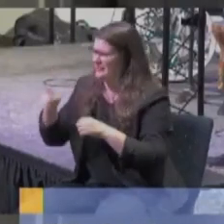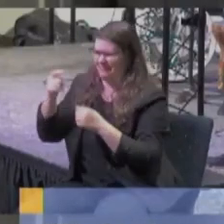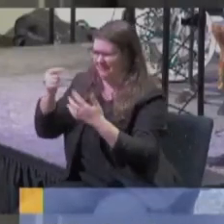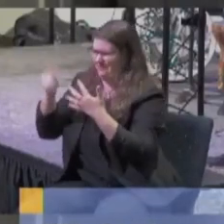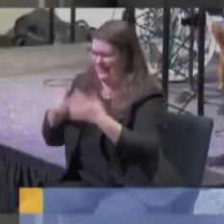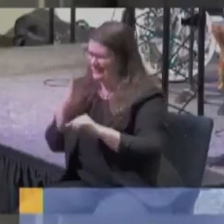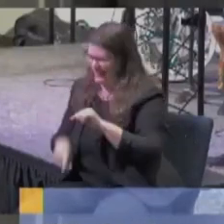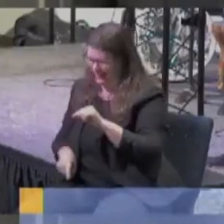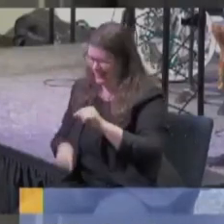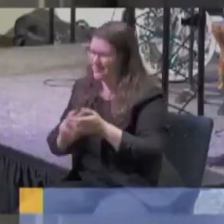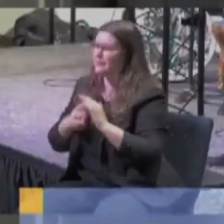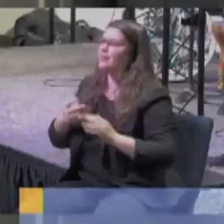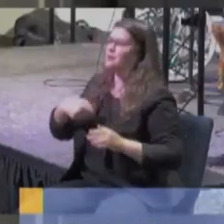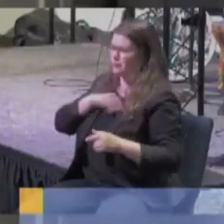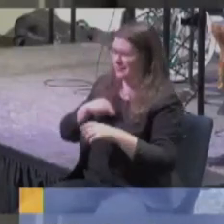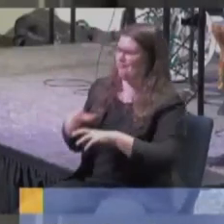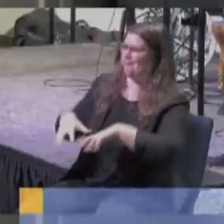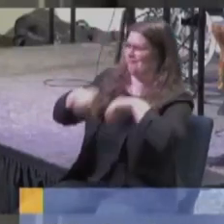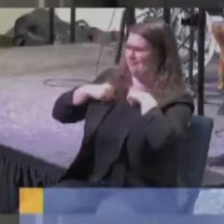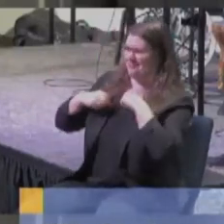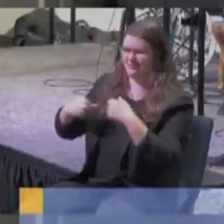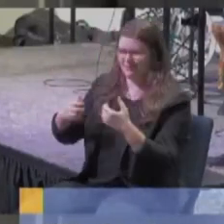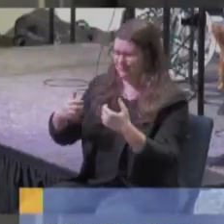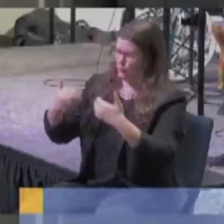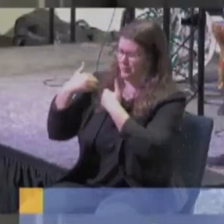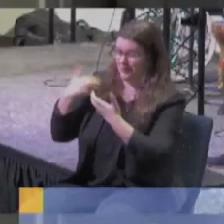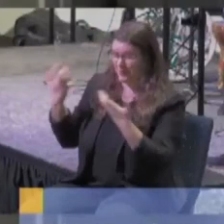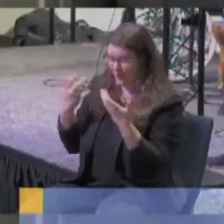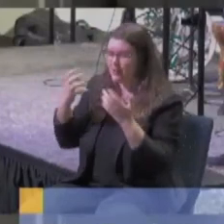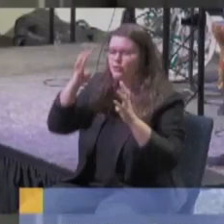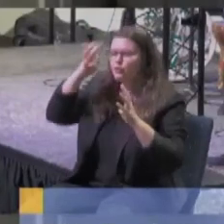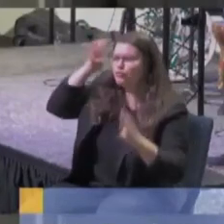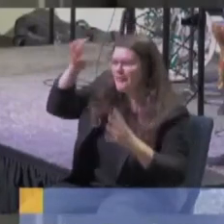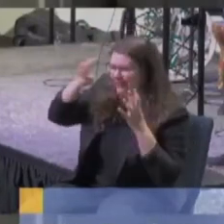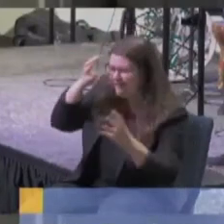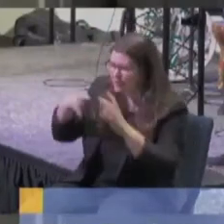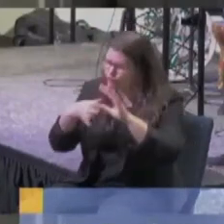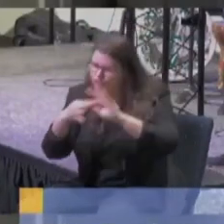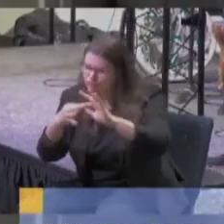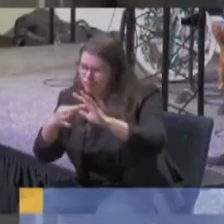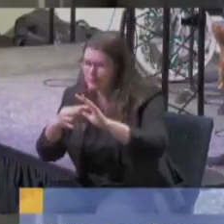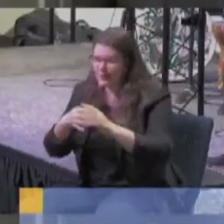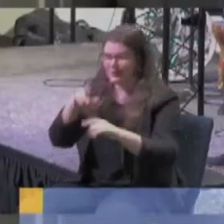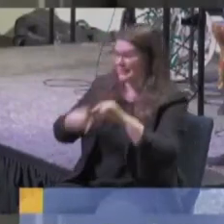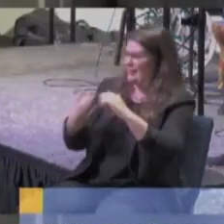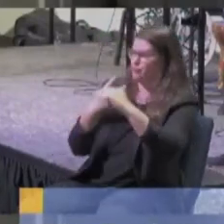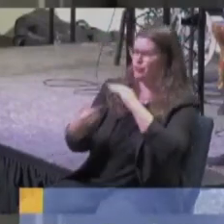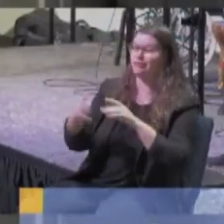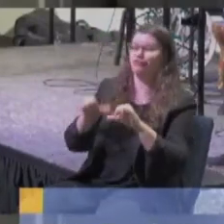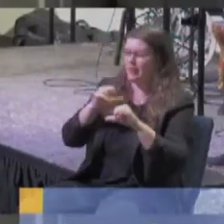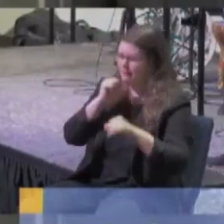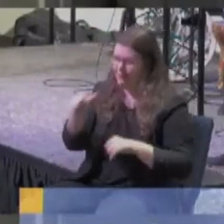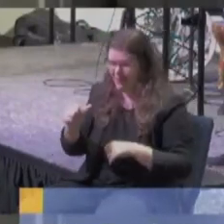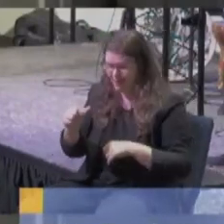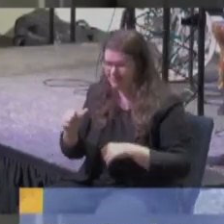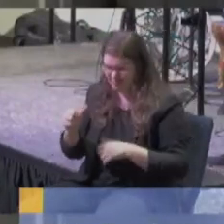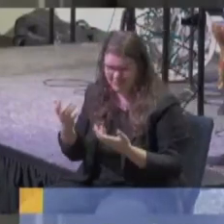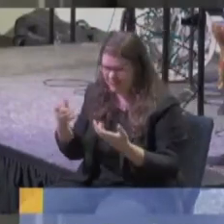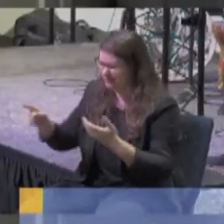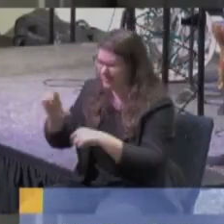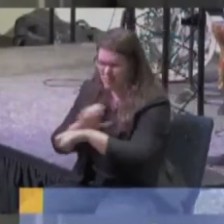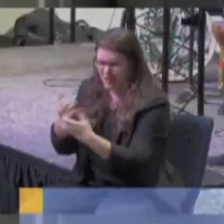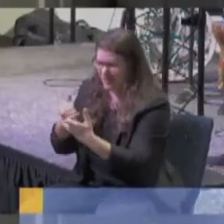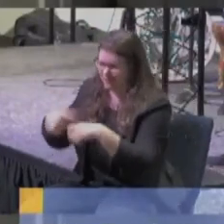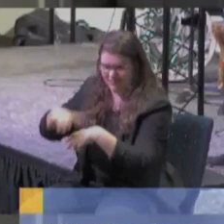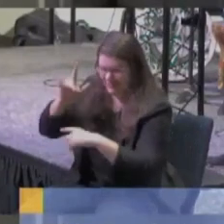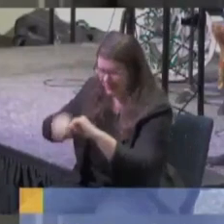leave to us: the creative, the interpersonal, and the unpredictable. Computers may yet succeed in meeting many